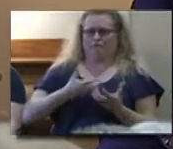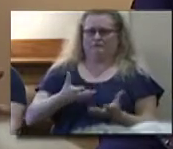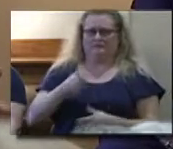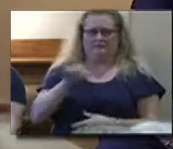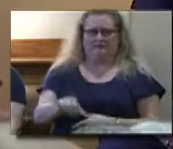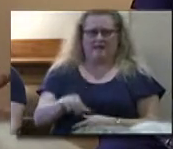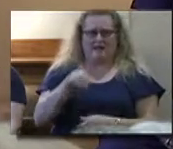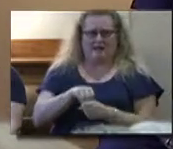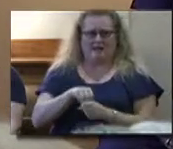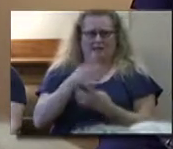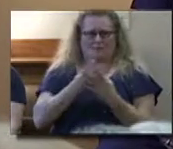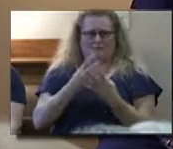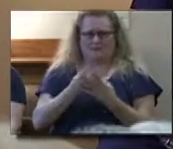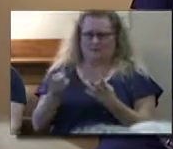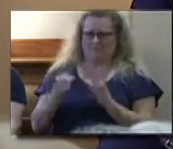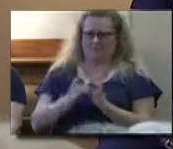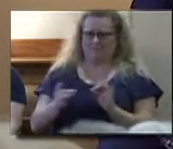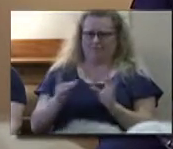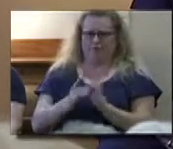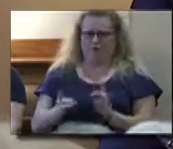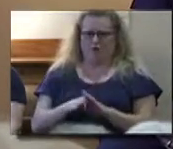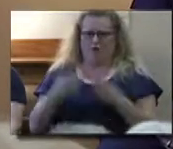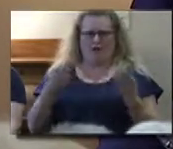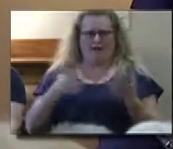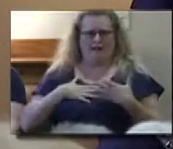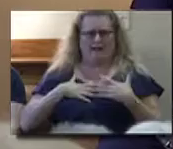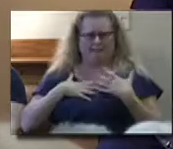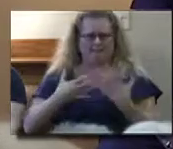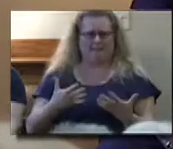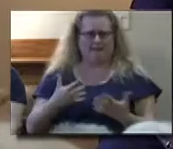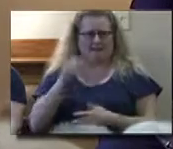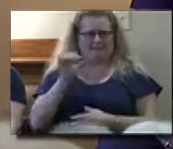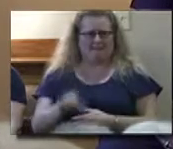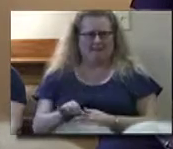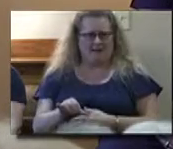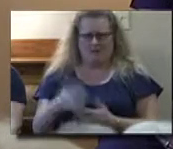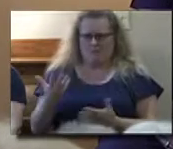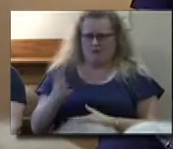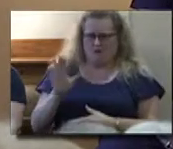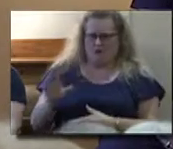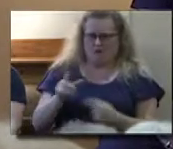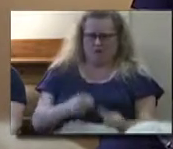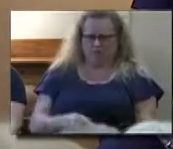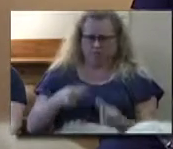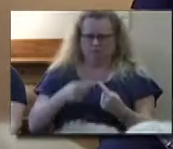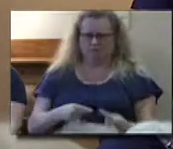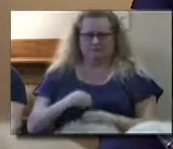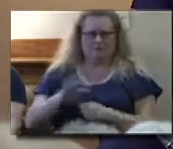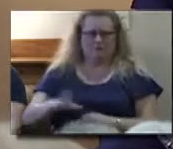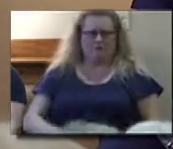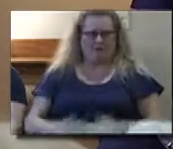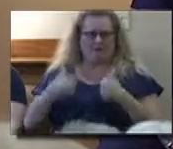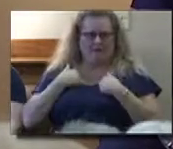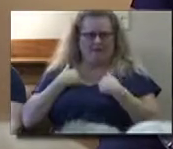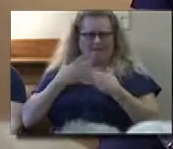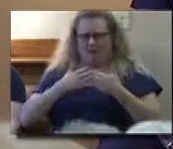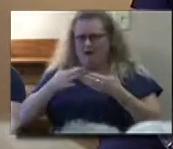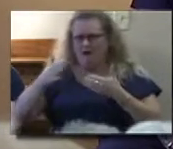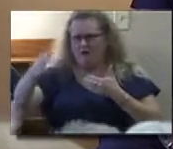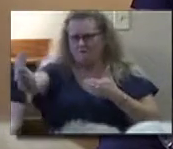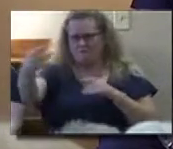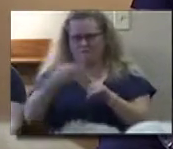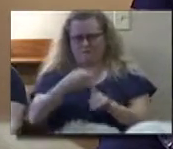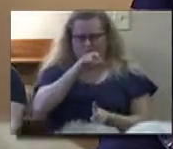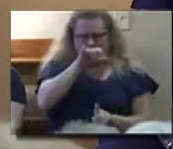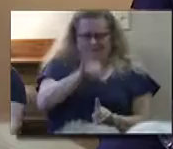to talk about this and to admit the difficulty that she had had later in life because of it. Difficulty